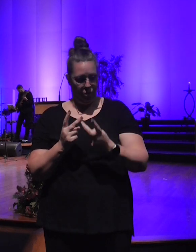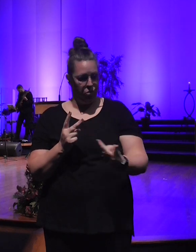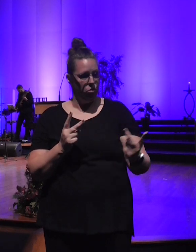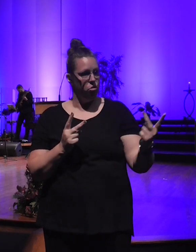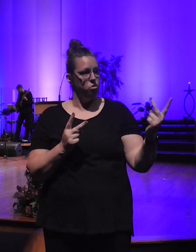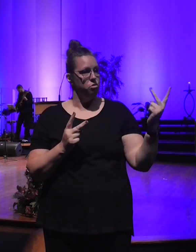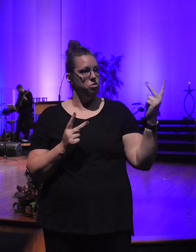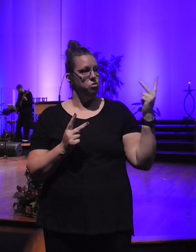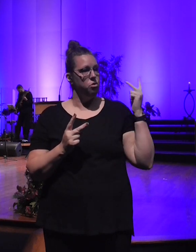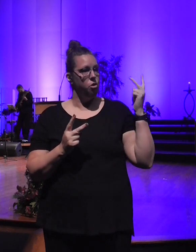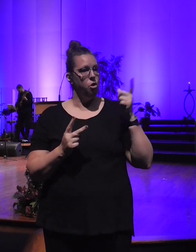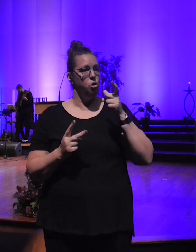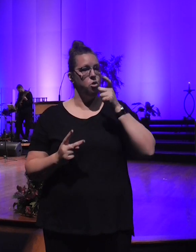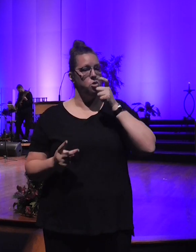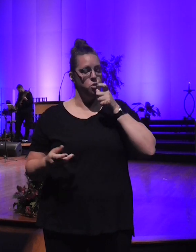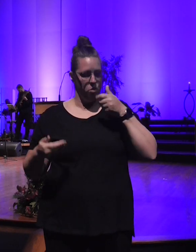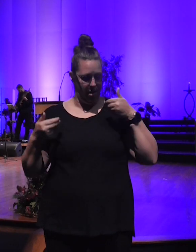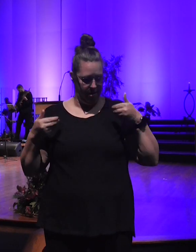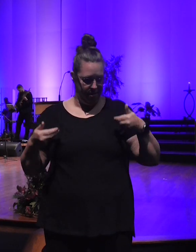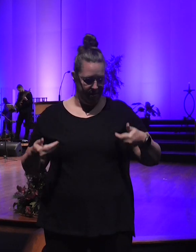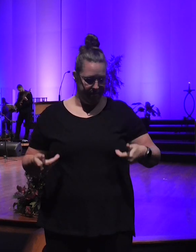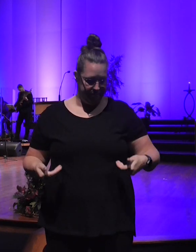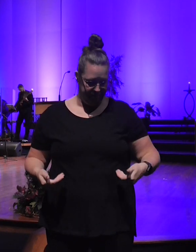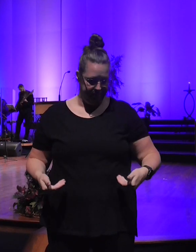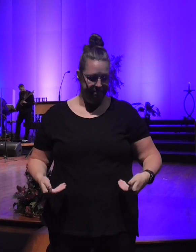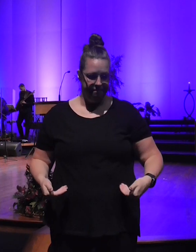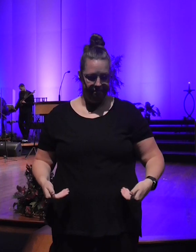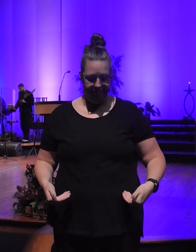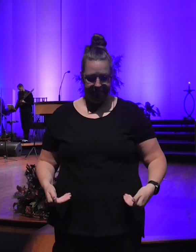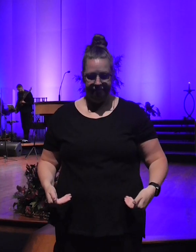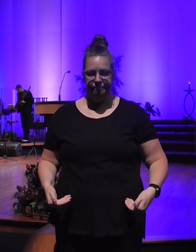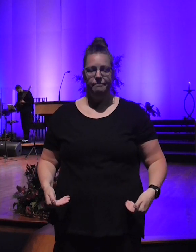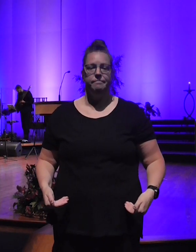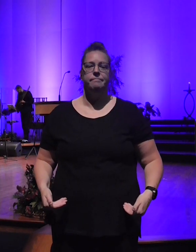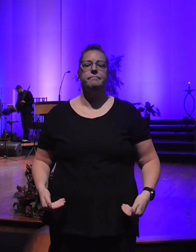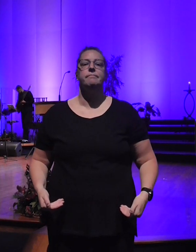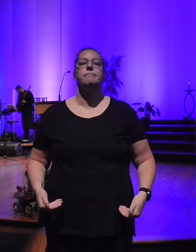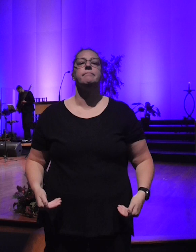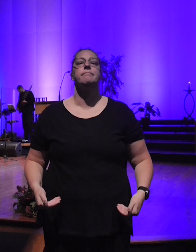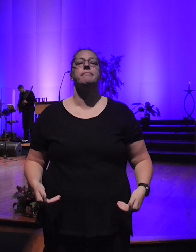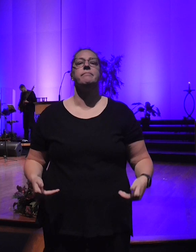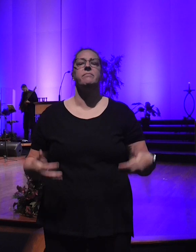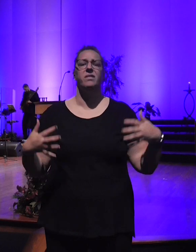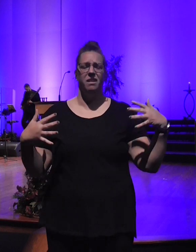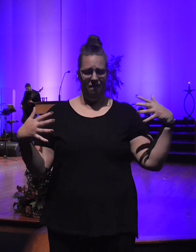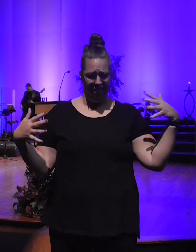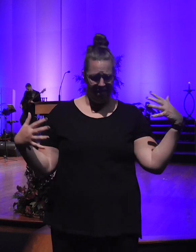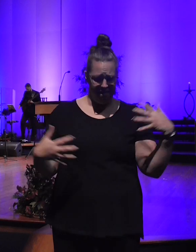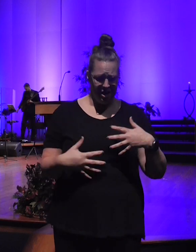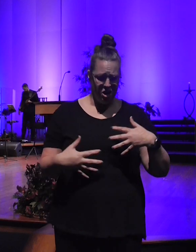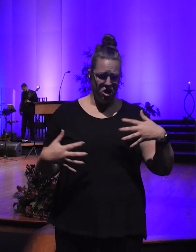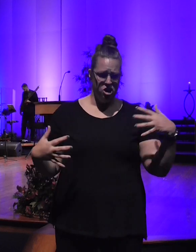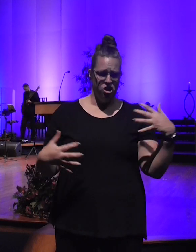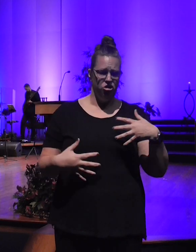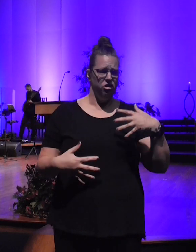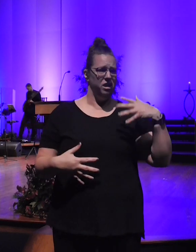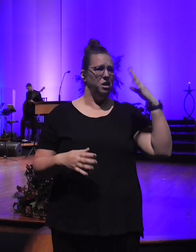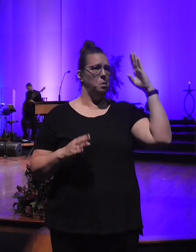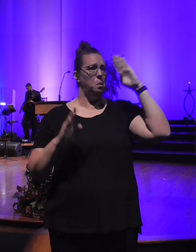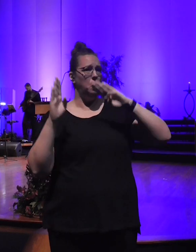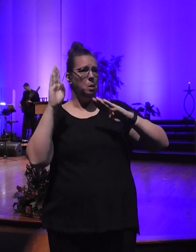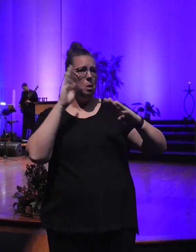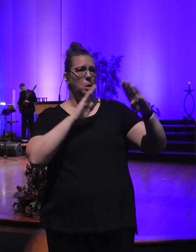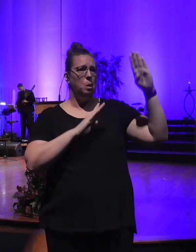remember who I am, letting fear and